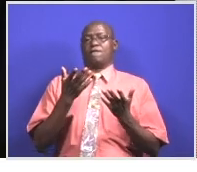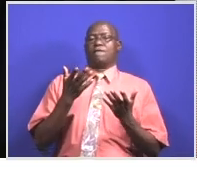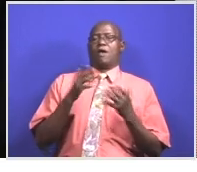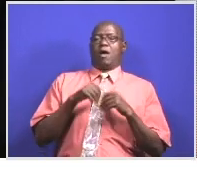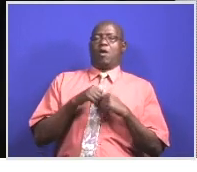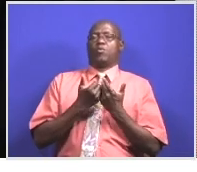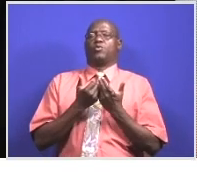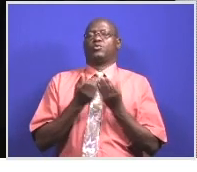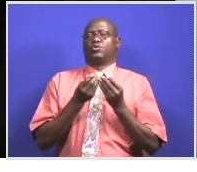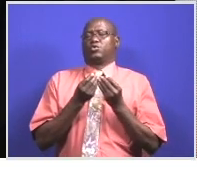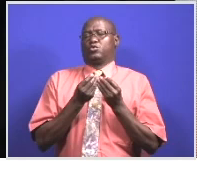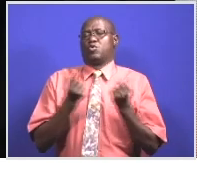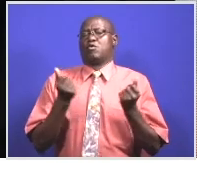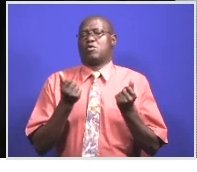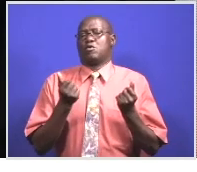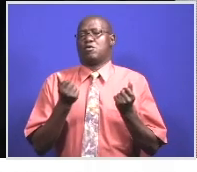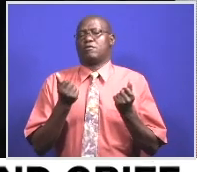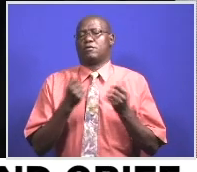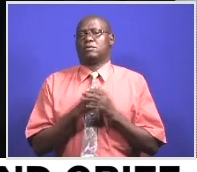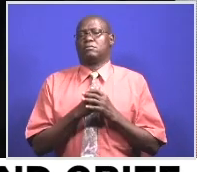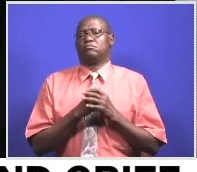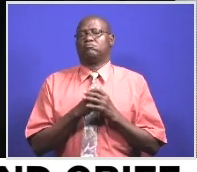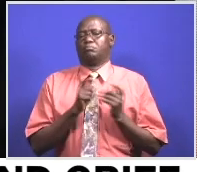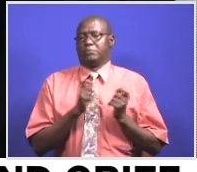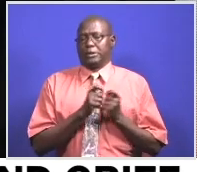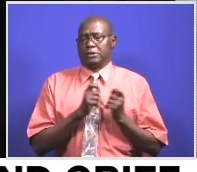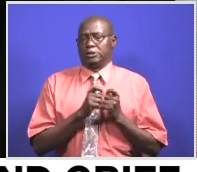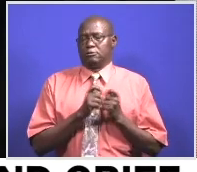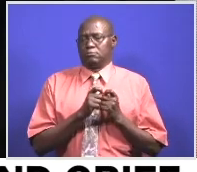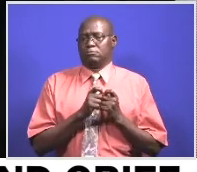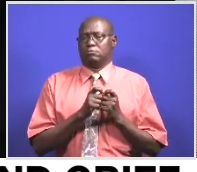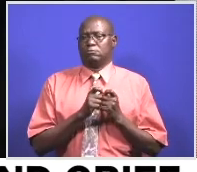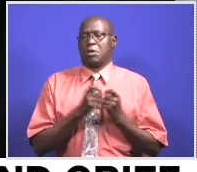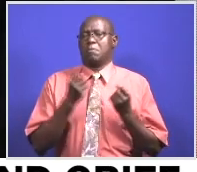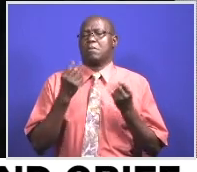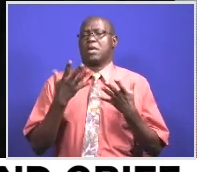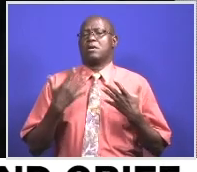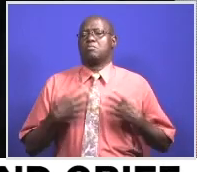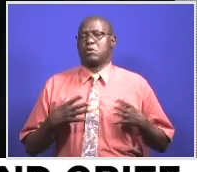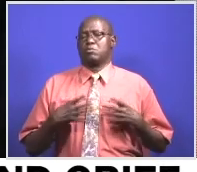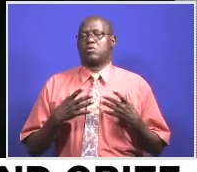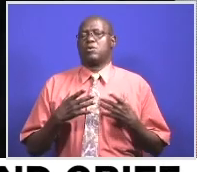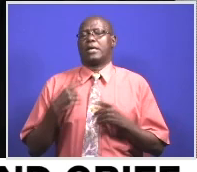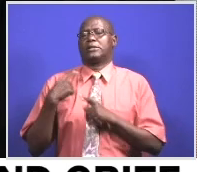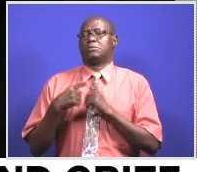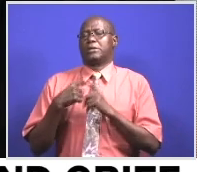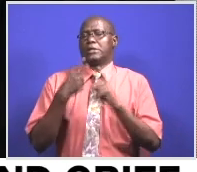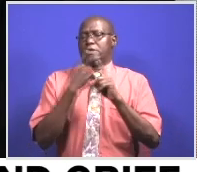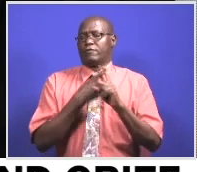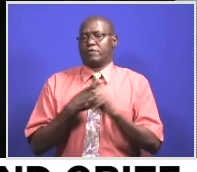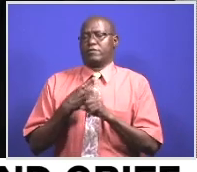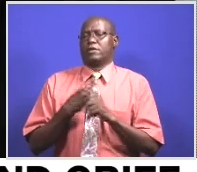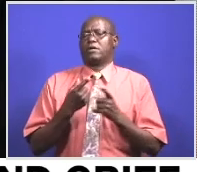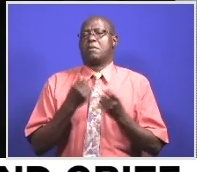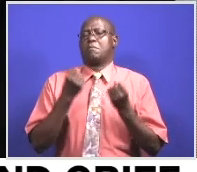grief. In life, many people go through different kinds of losses. Many would assume just after